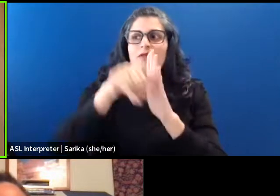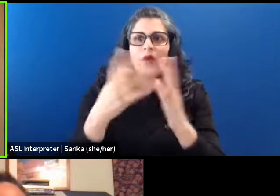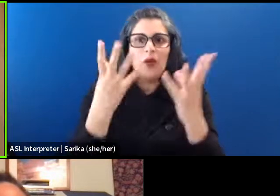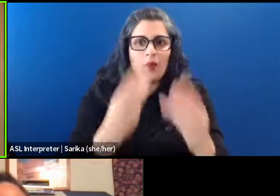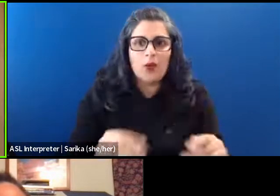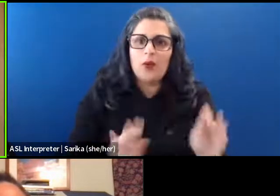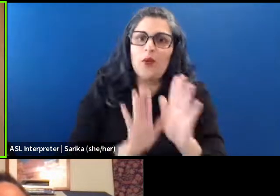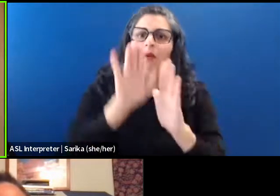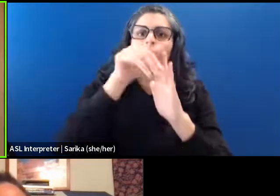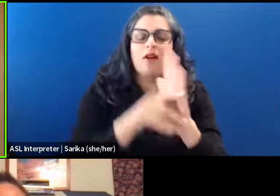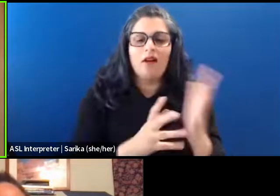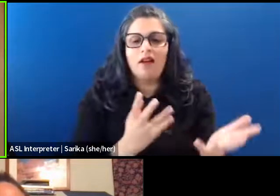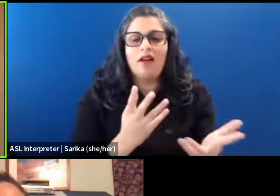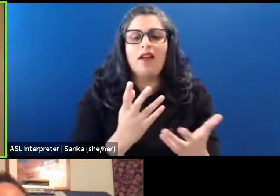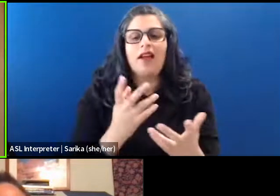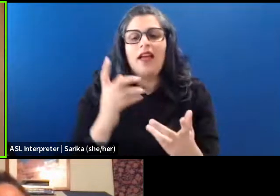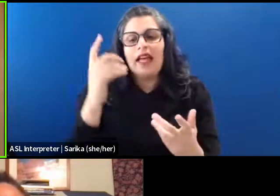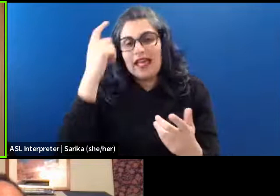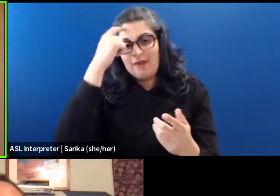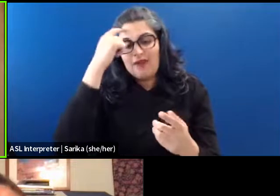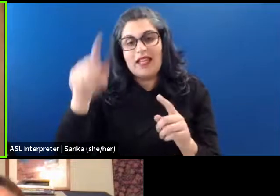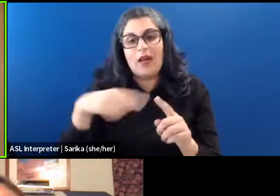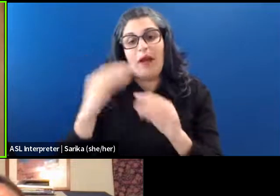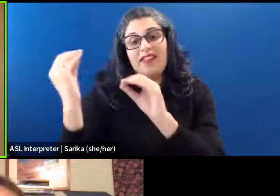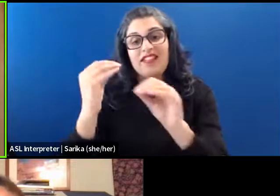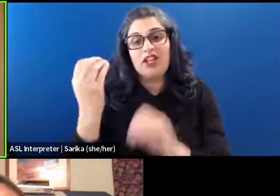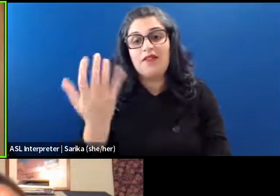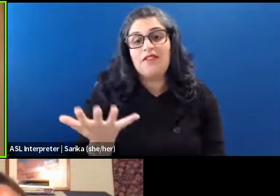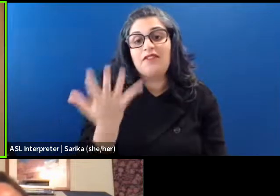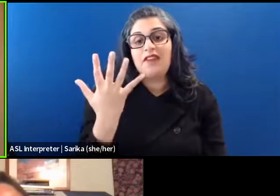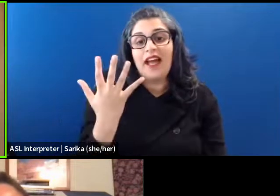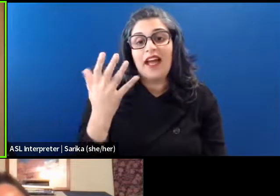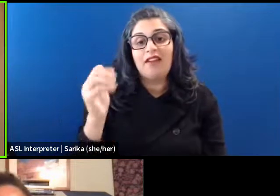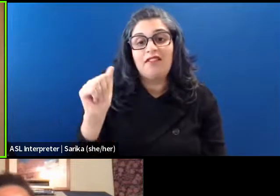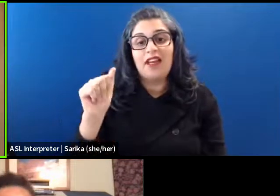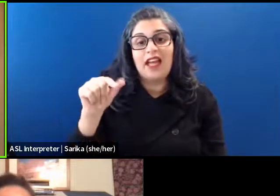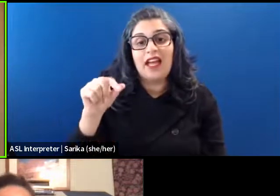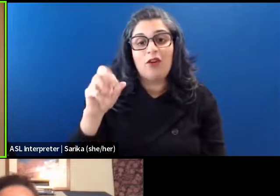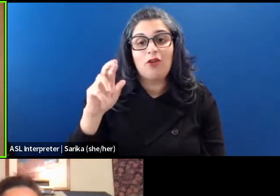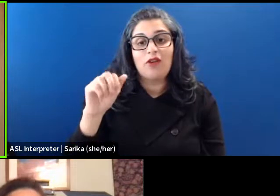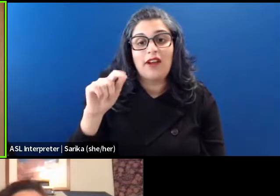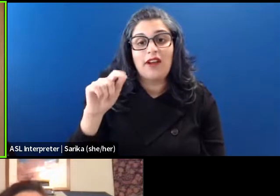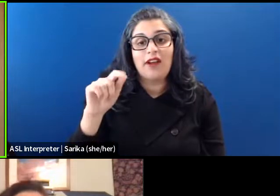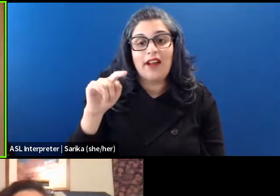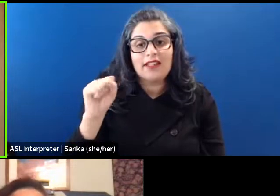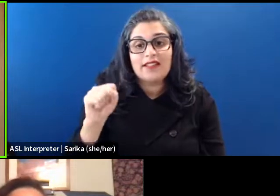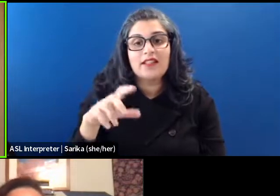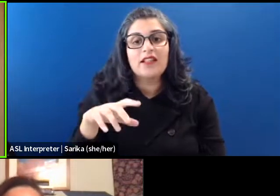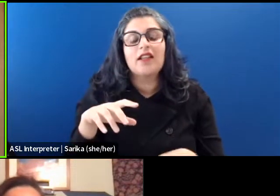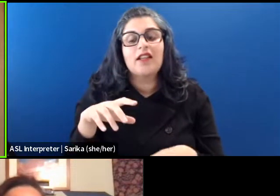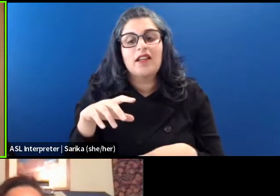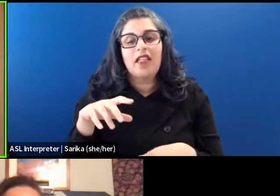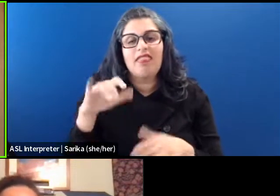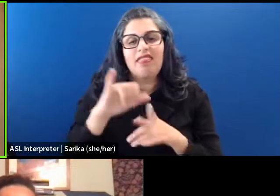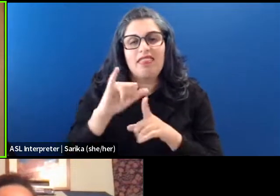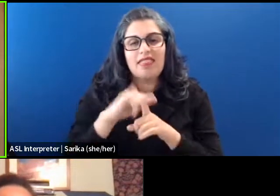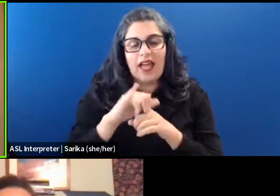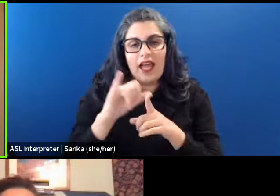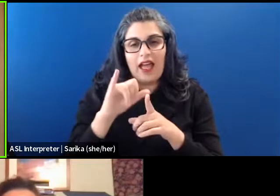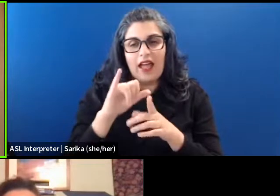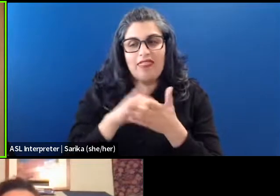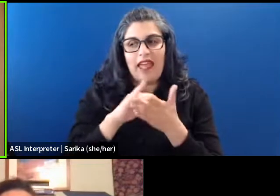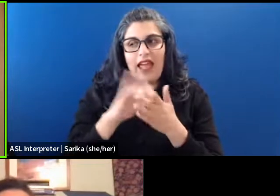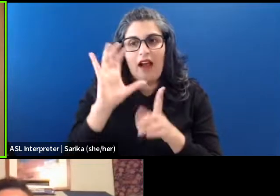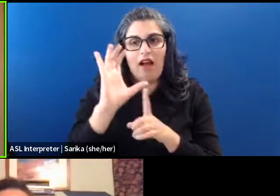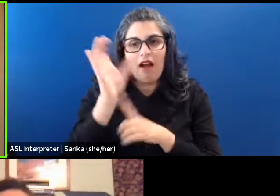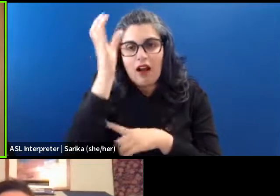a teaching of the five aggregates and the concept, or the teaching that we have,